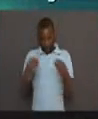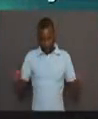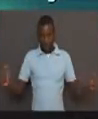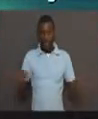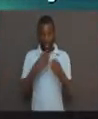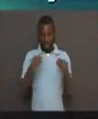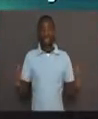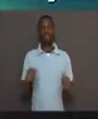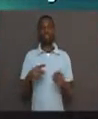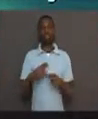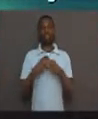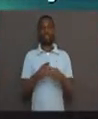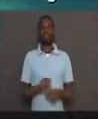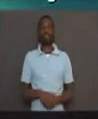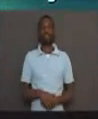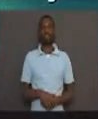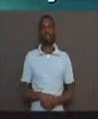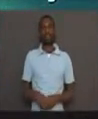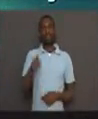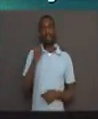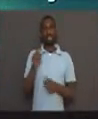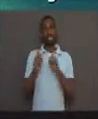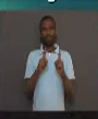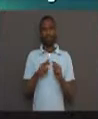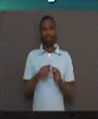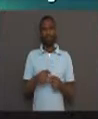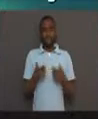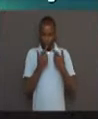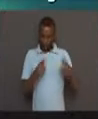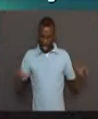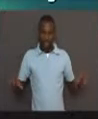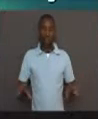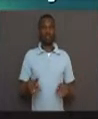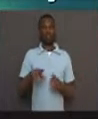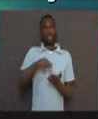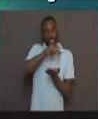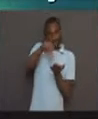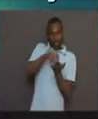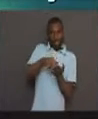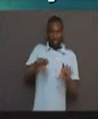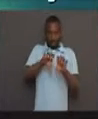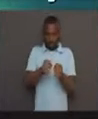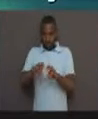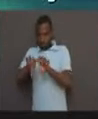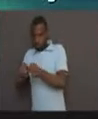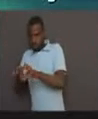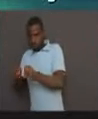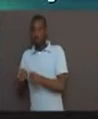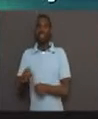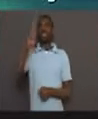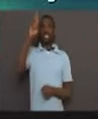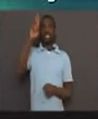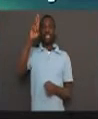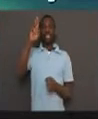Radioactive decay is the spontaneous disintegration of a